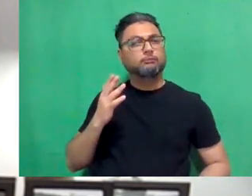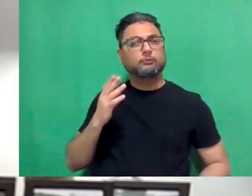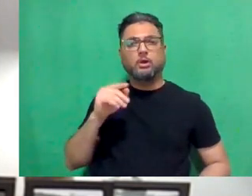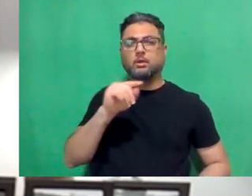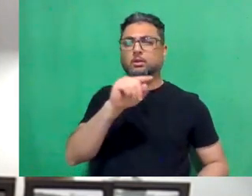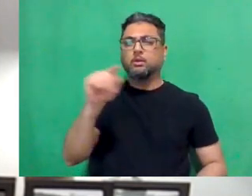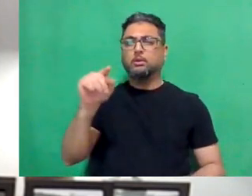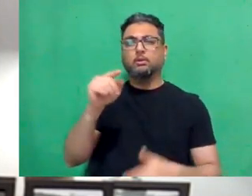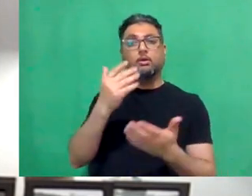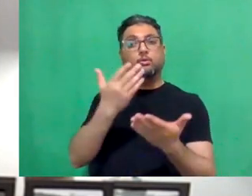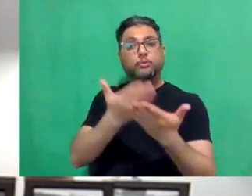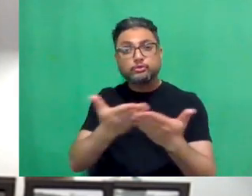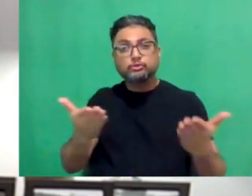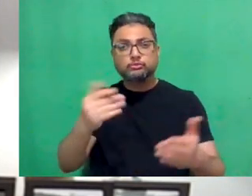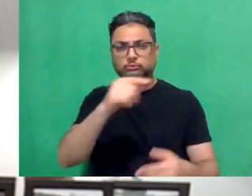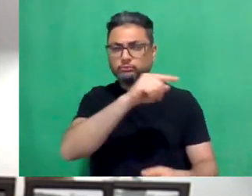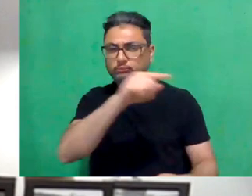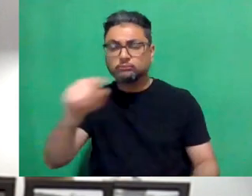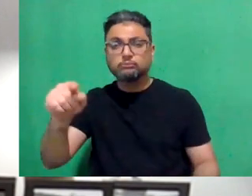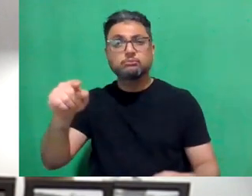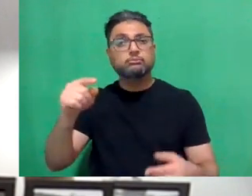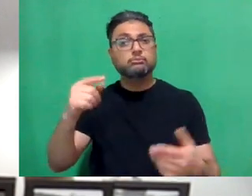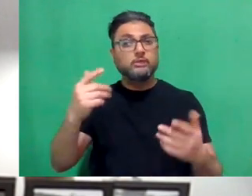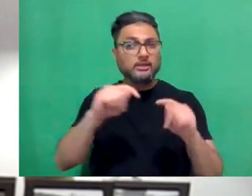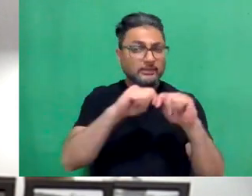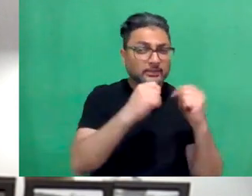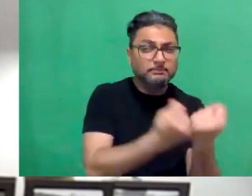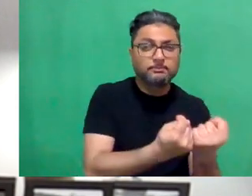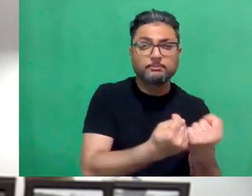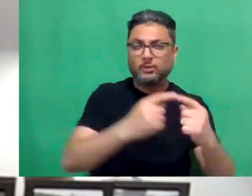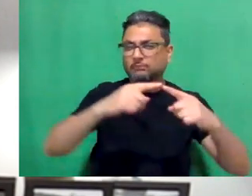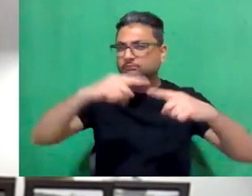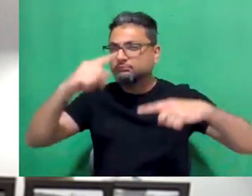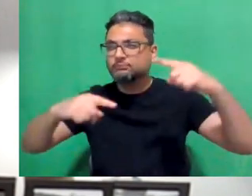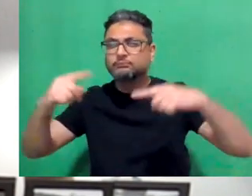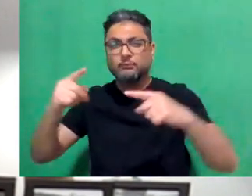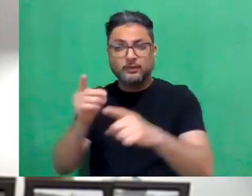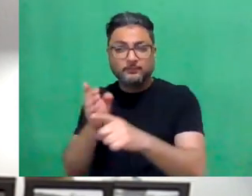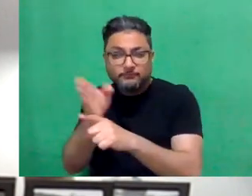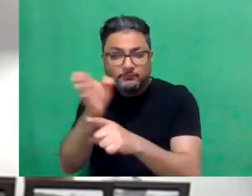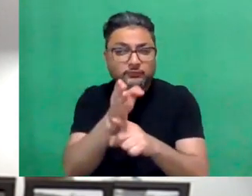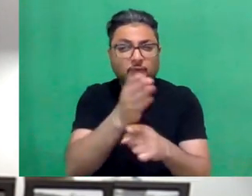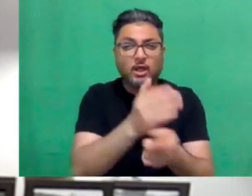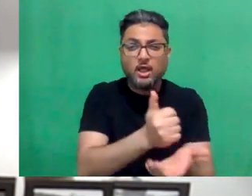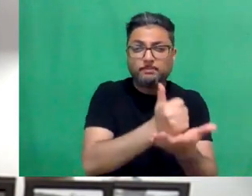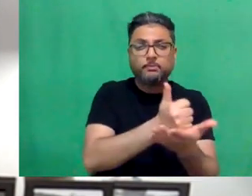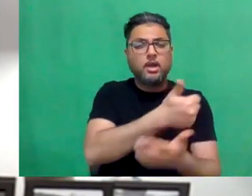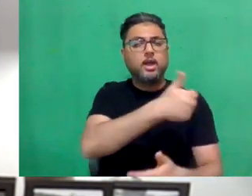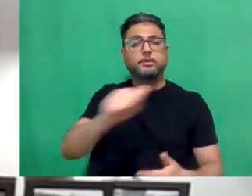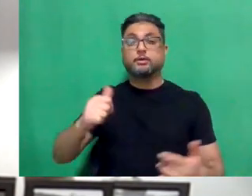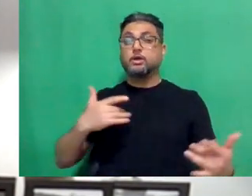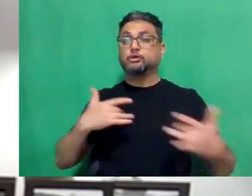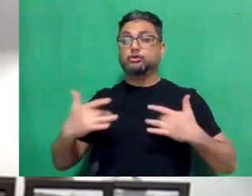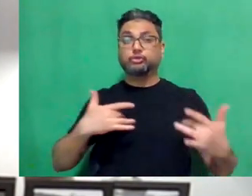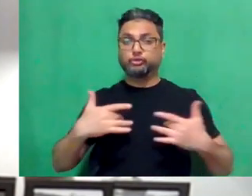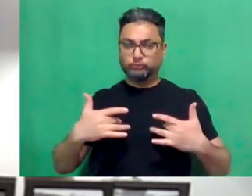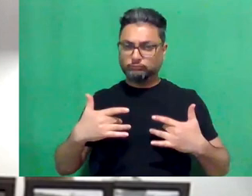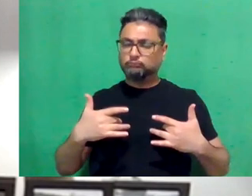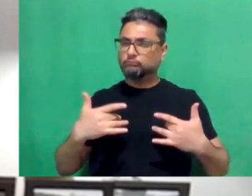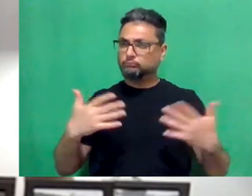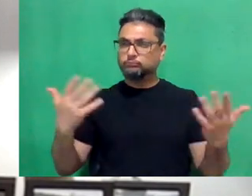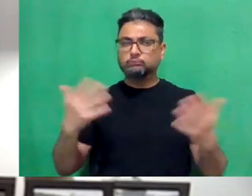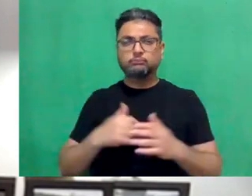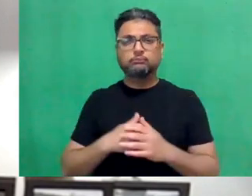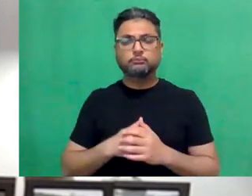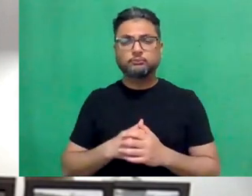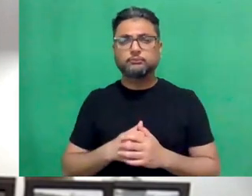have teams of peer coaches and professionals who are here to help you with any concern you may have. But when you're staring down a problem and trying to